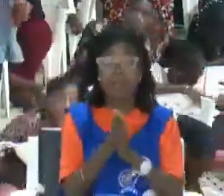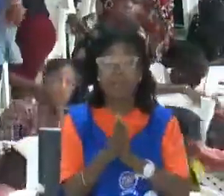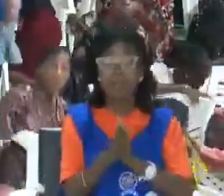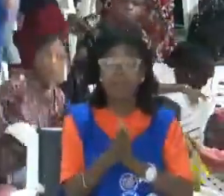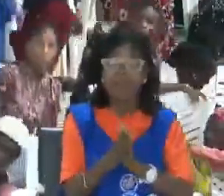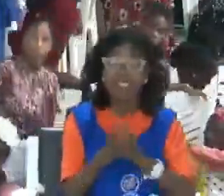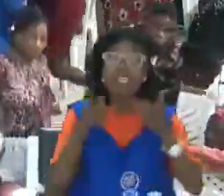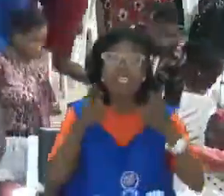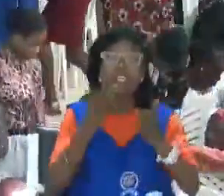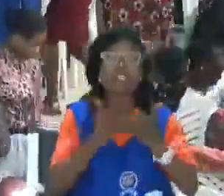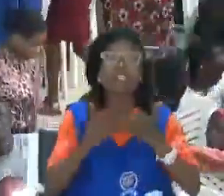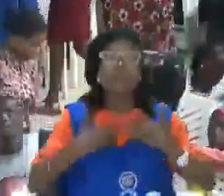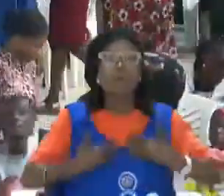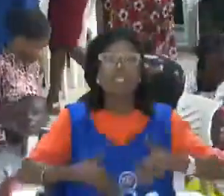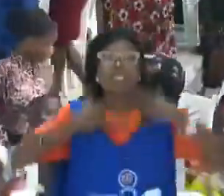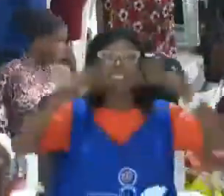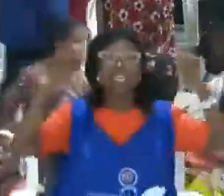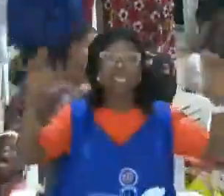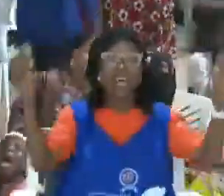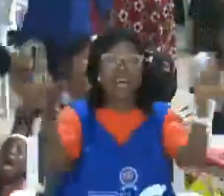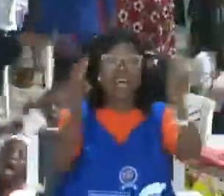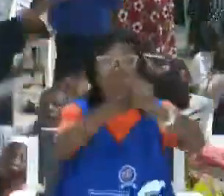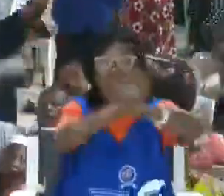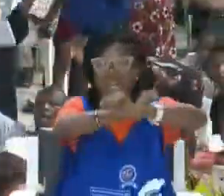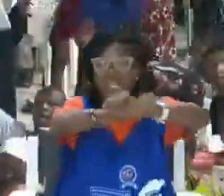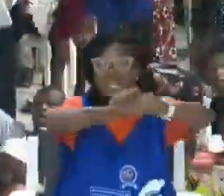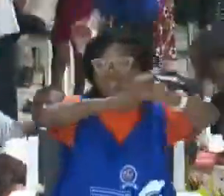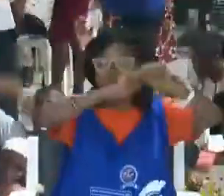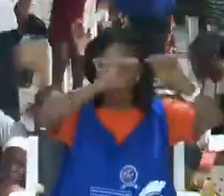Well, let someone shout hallelujah.